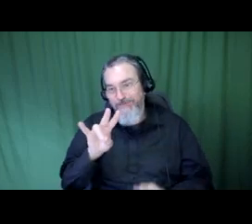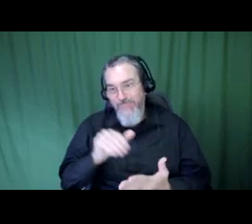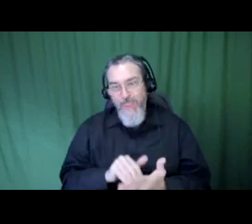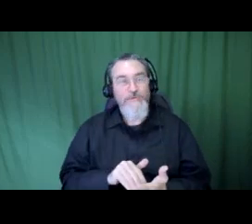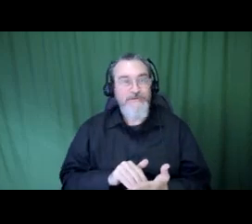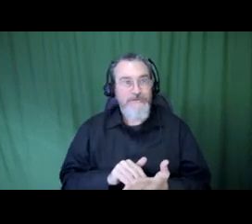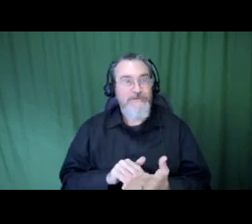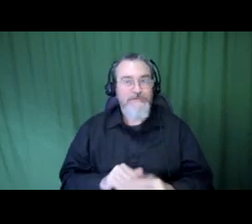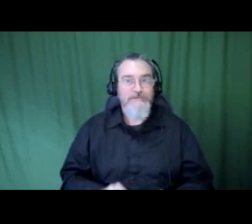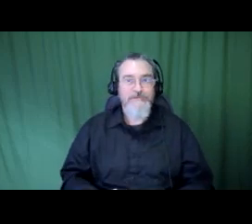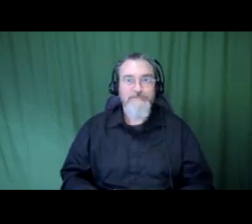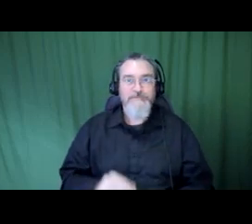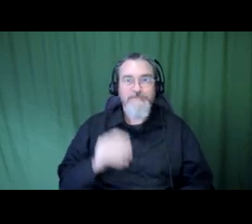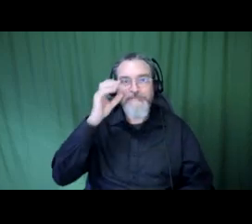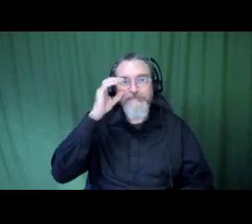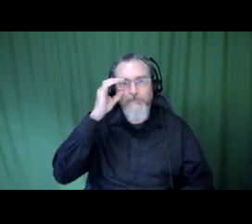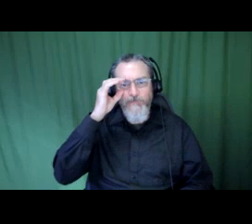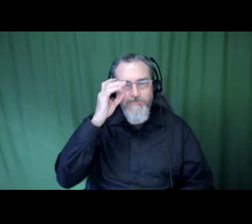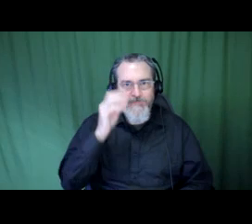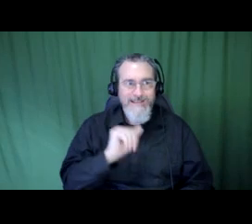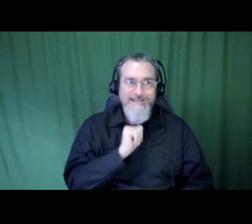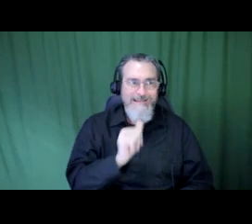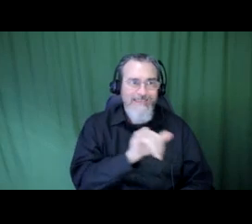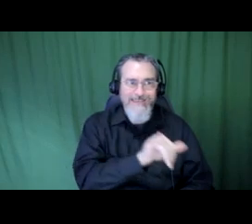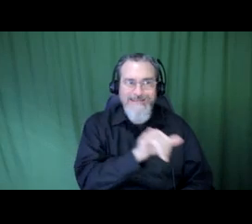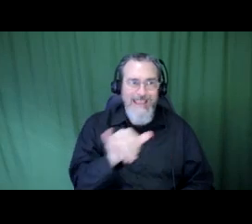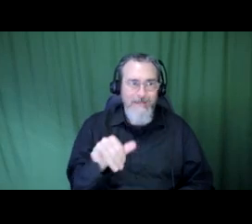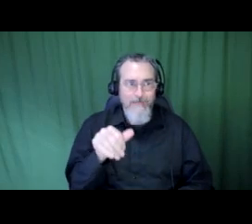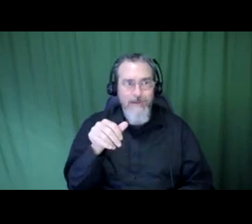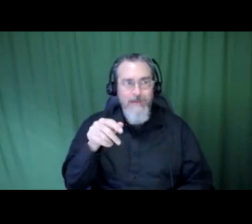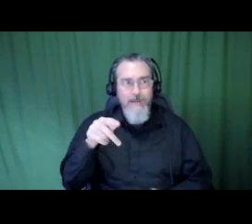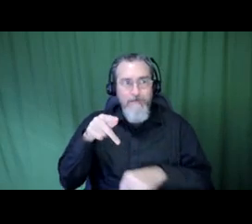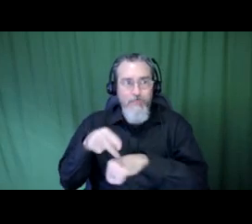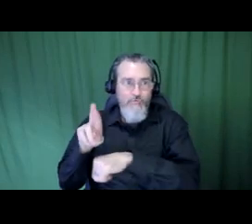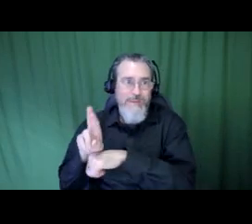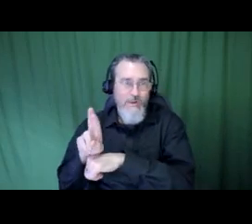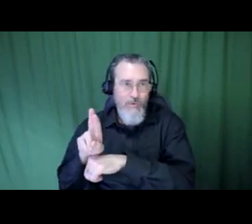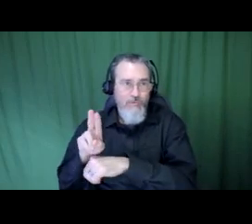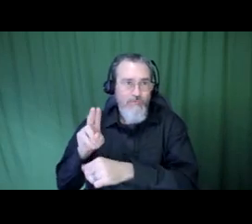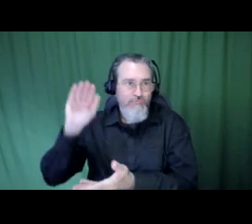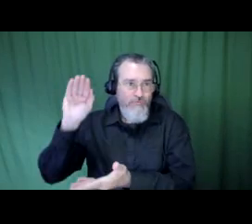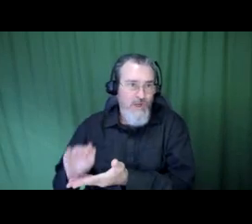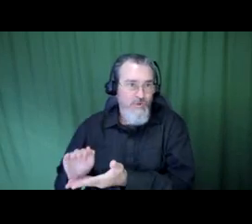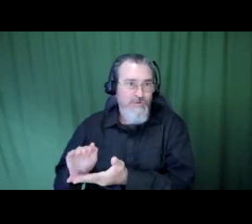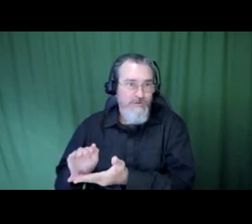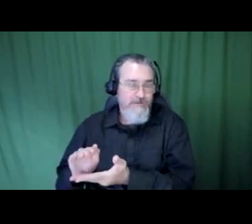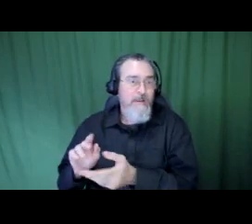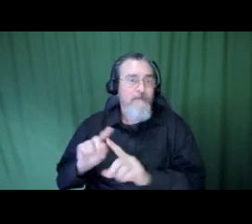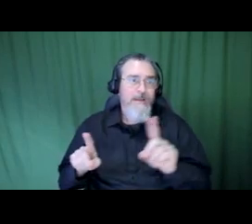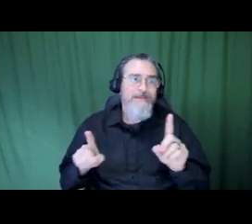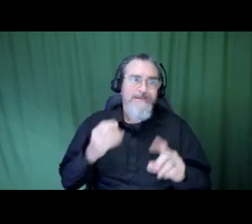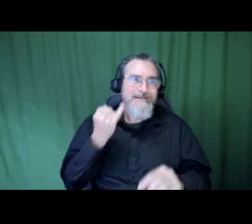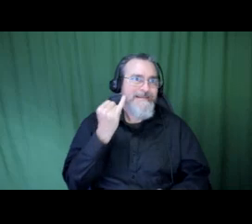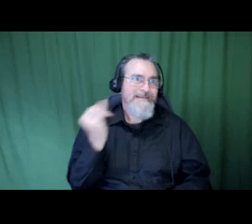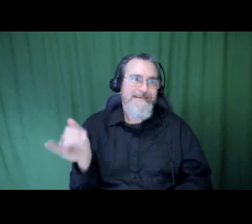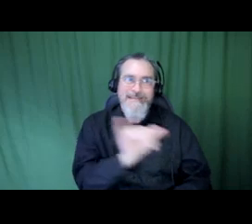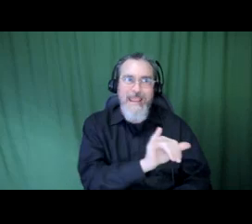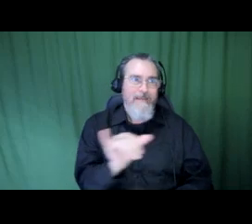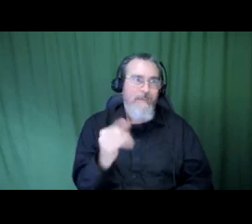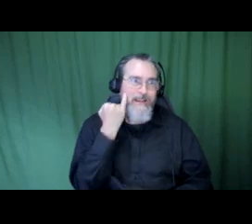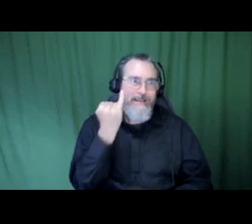of population reduction that Puerto Rico has seen, but similar complications with brain drain, etc. Next slide,